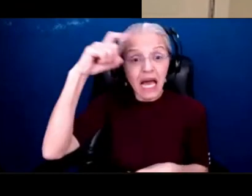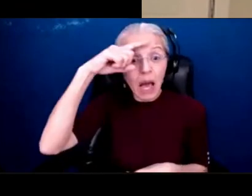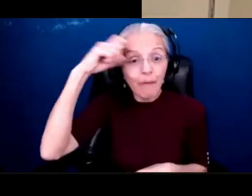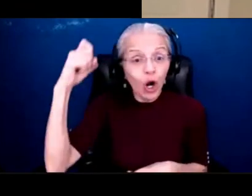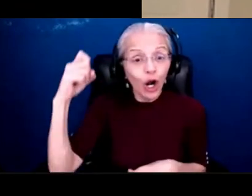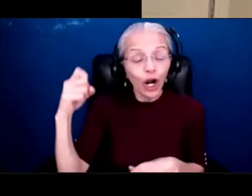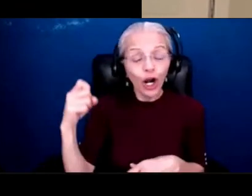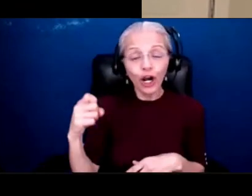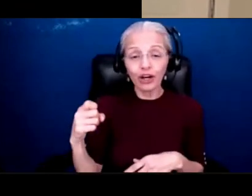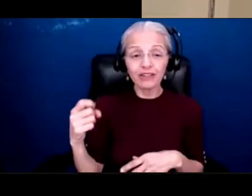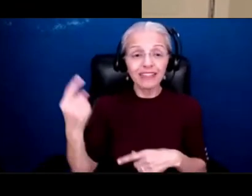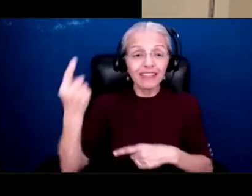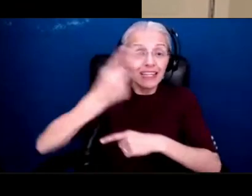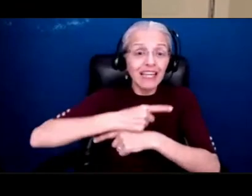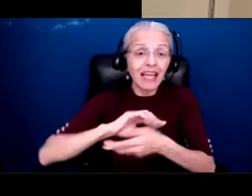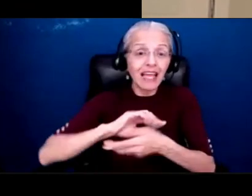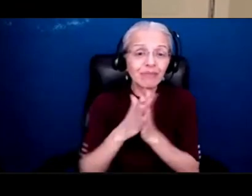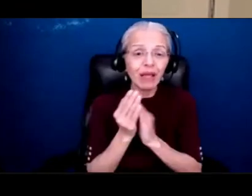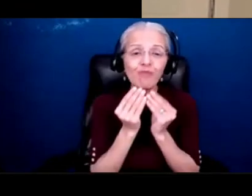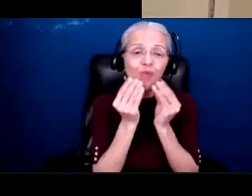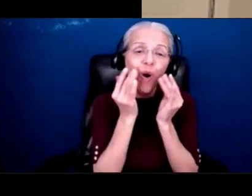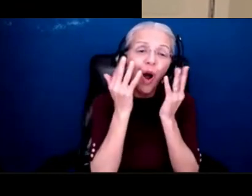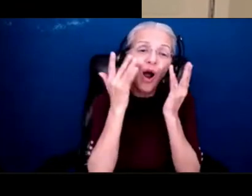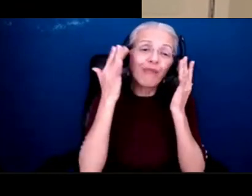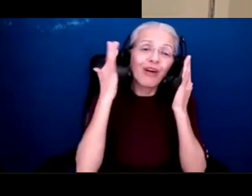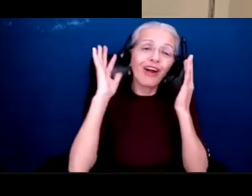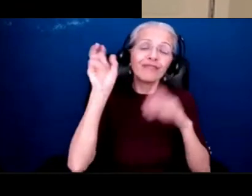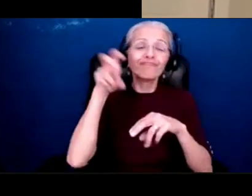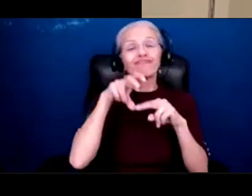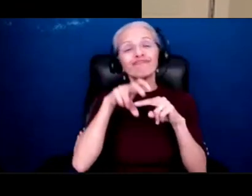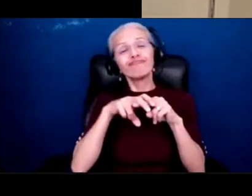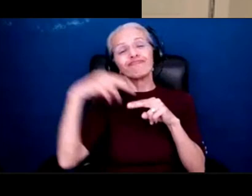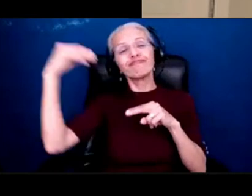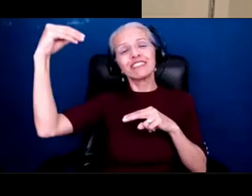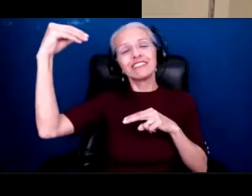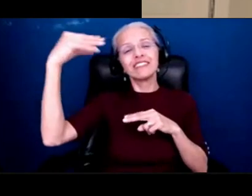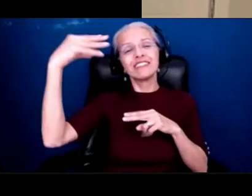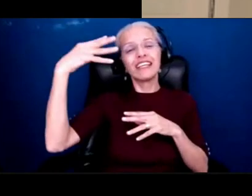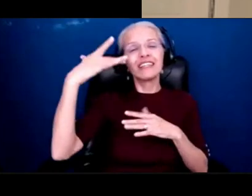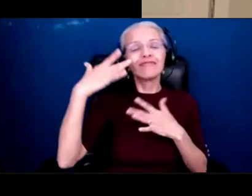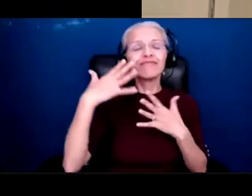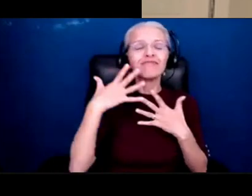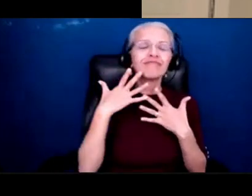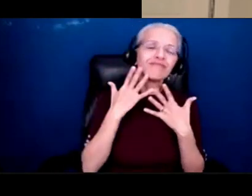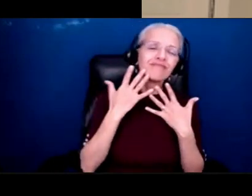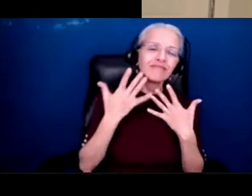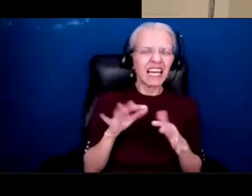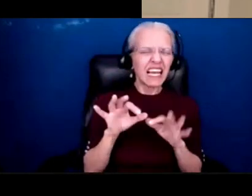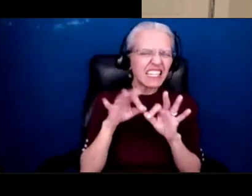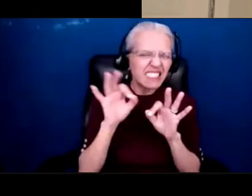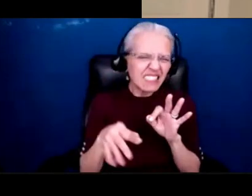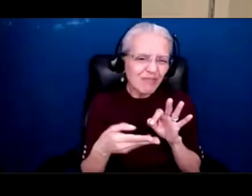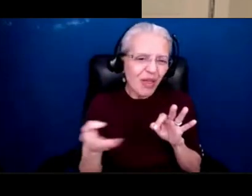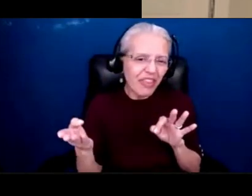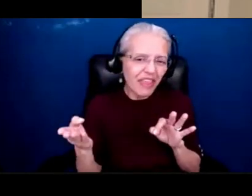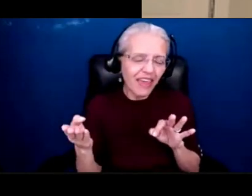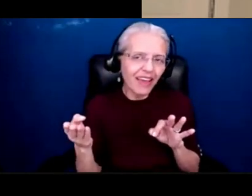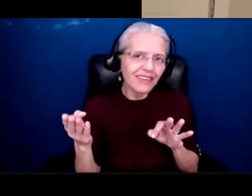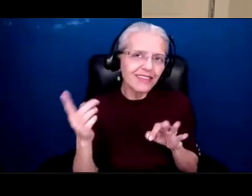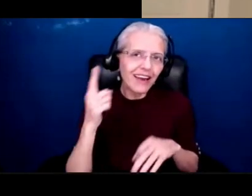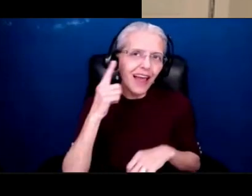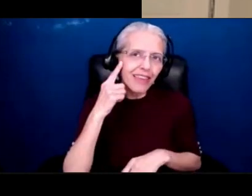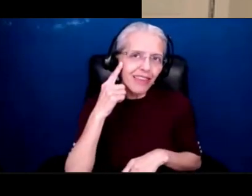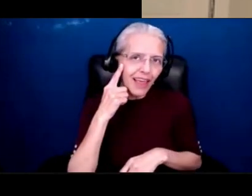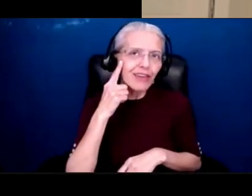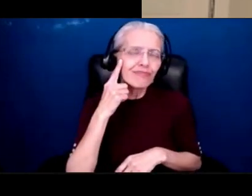just feeling the warmth of the sun. Very simple things that I think, you know,